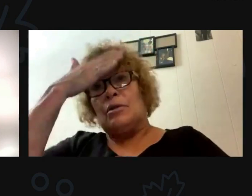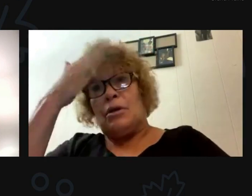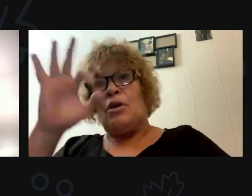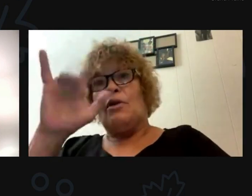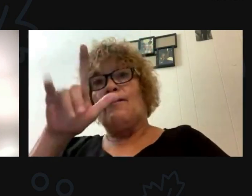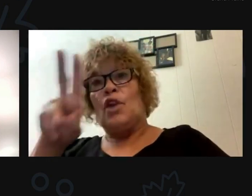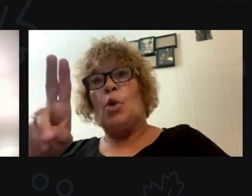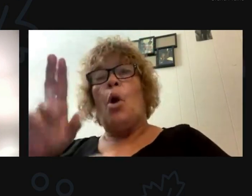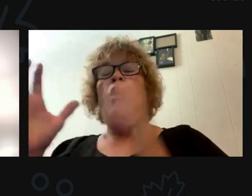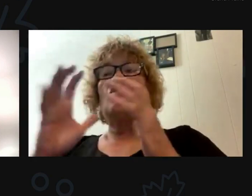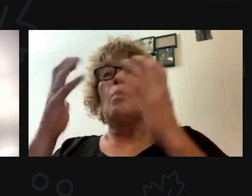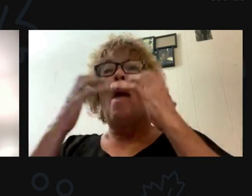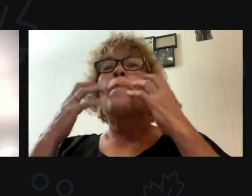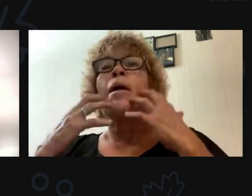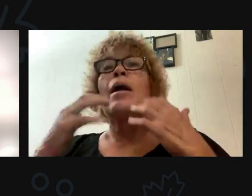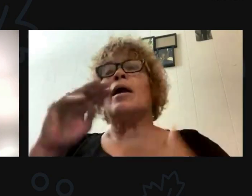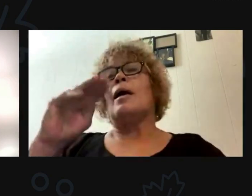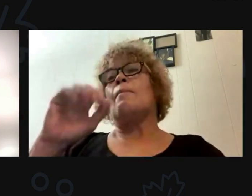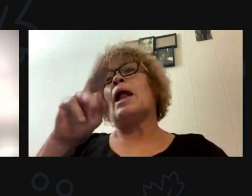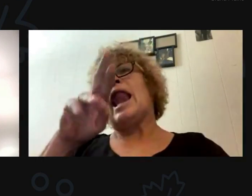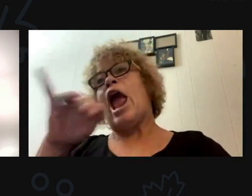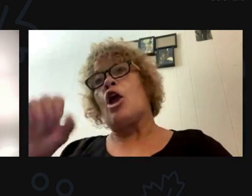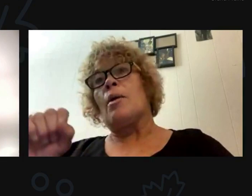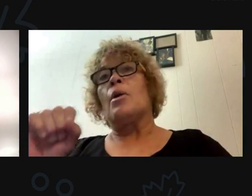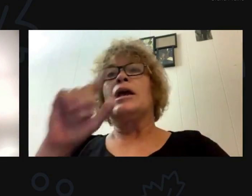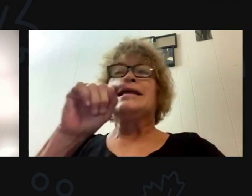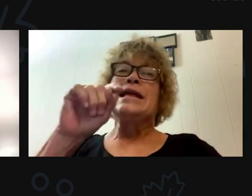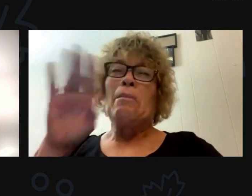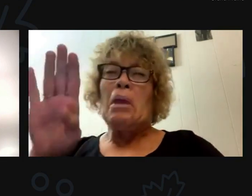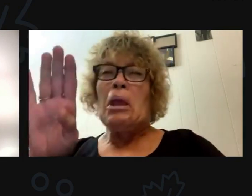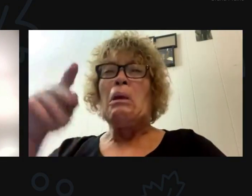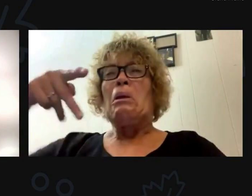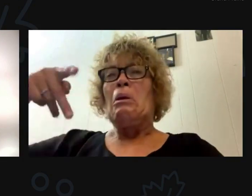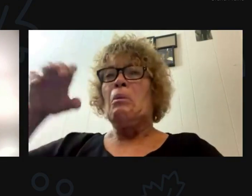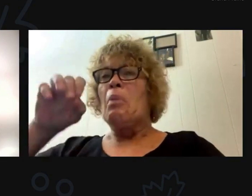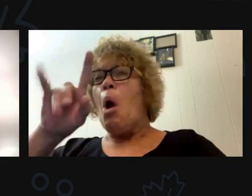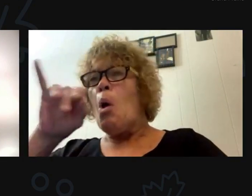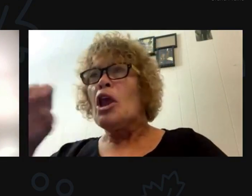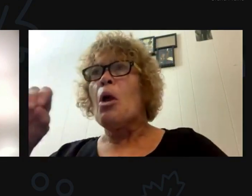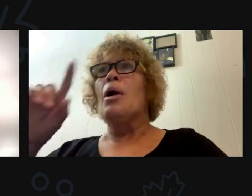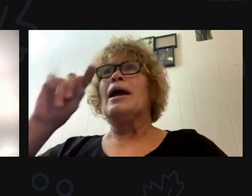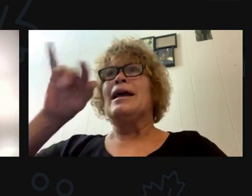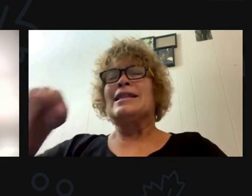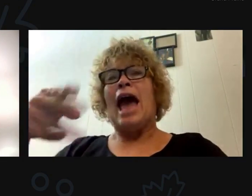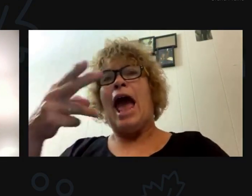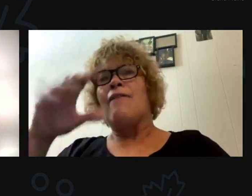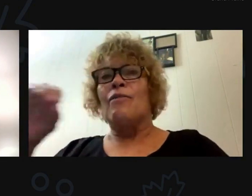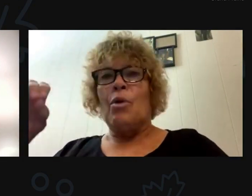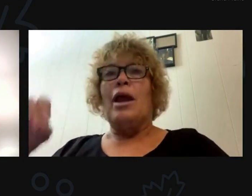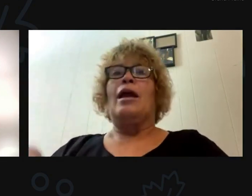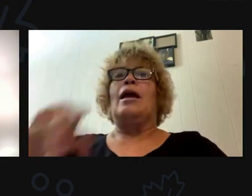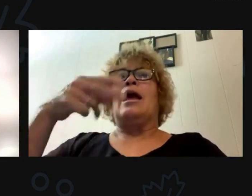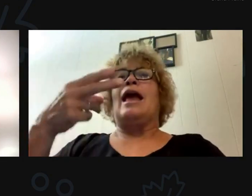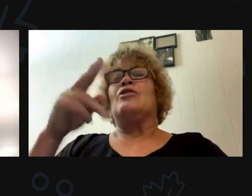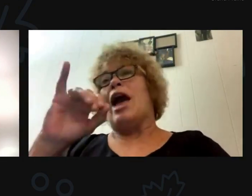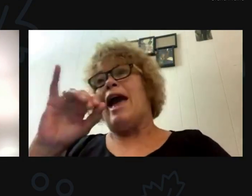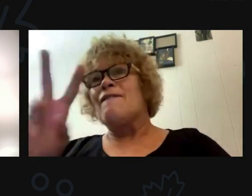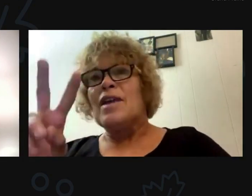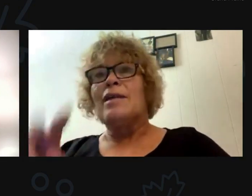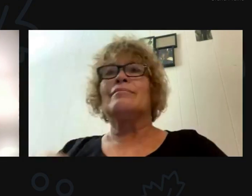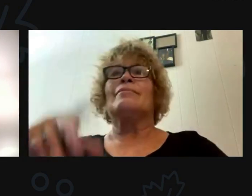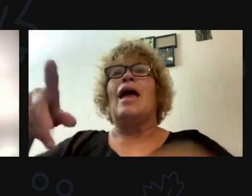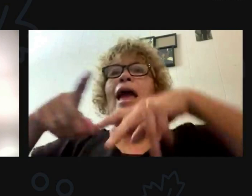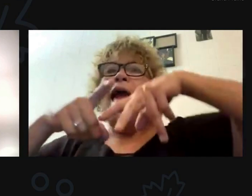smallpox, malaria, tuberculosis, polio, typhoid, cholera, HIV,